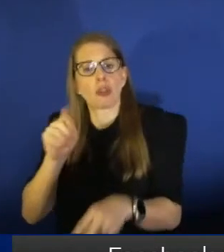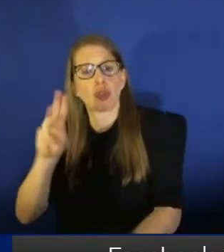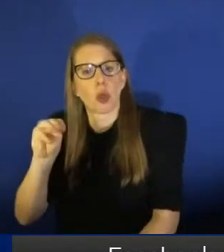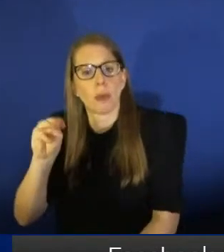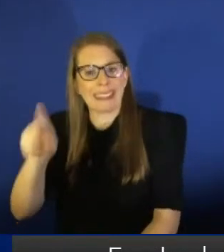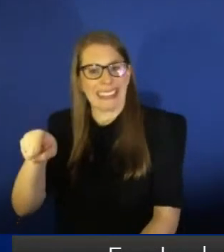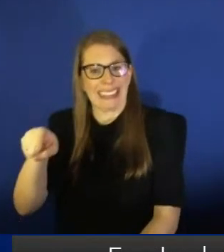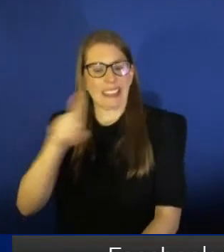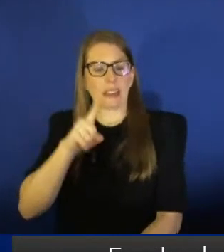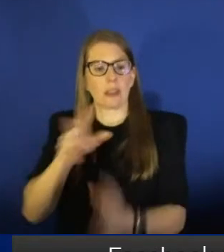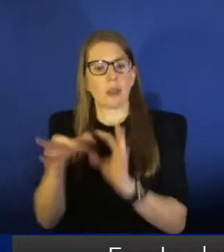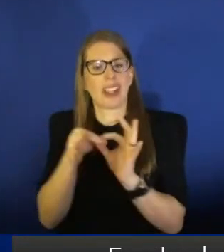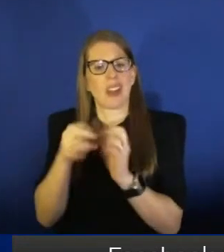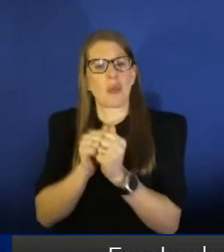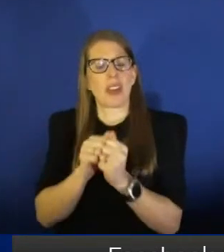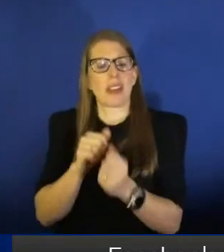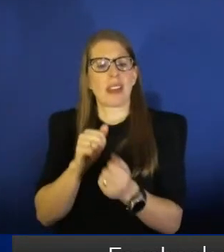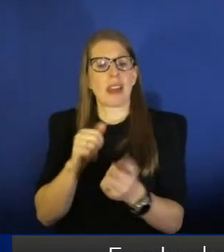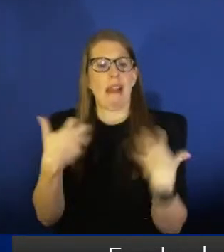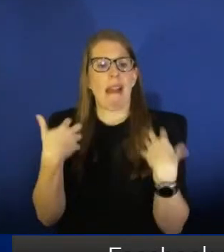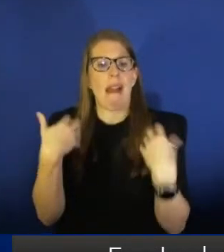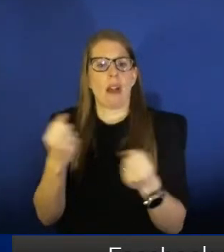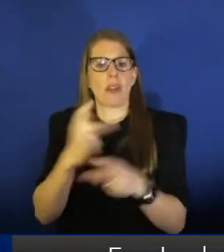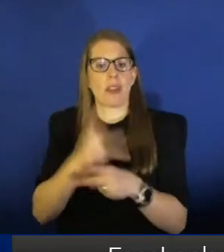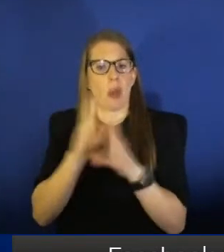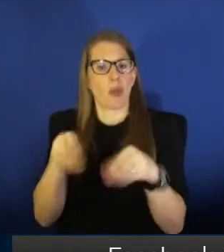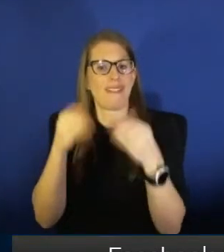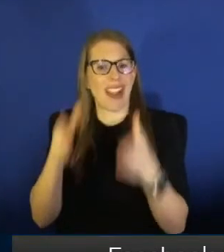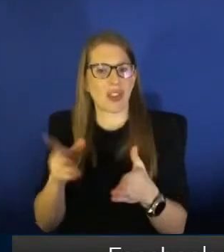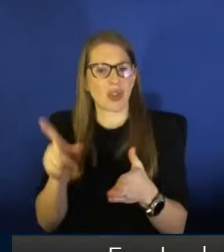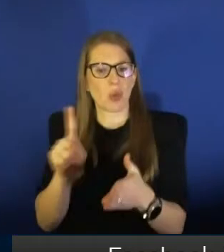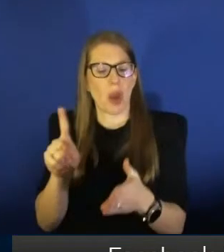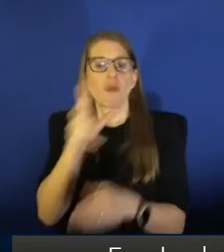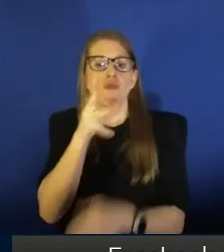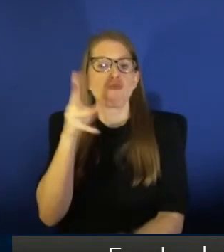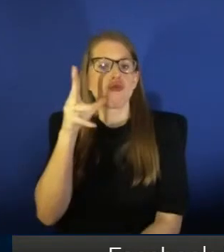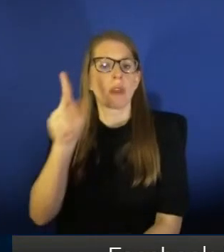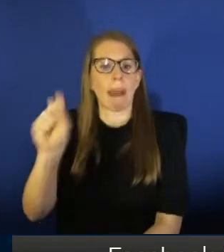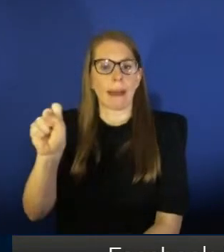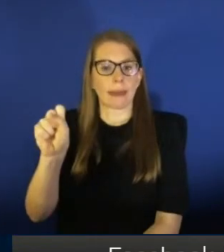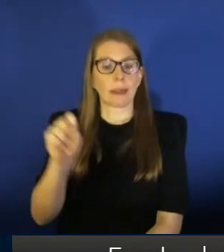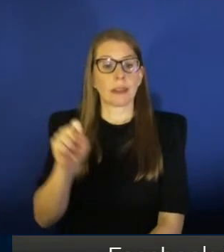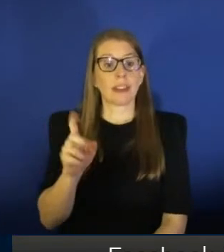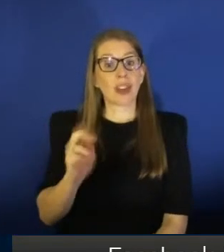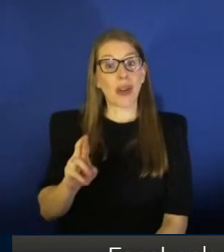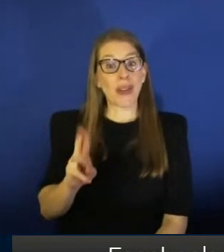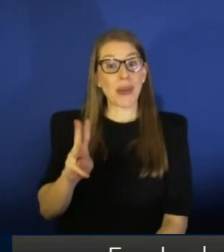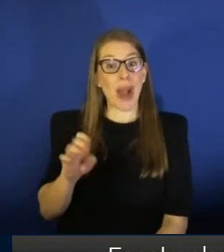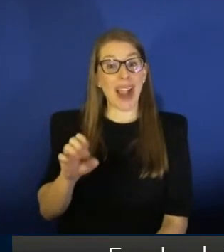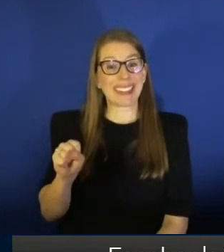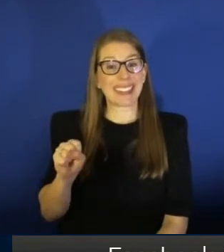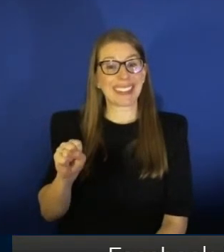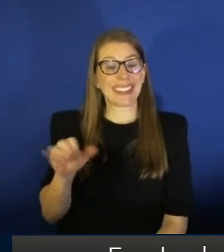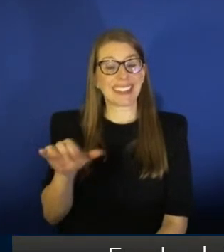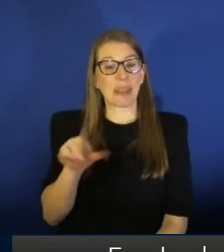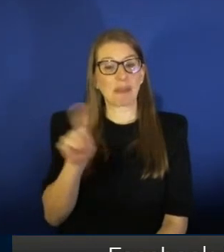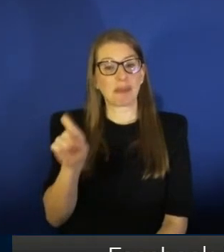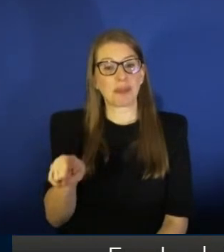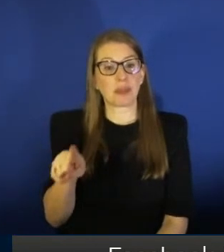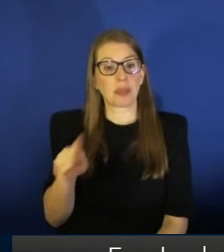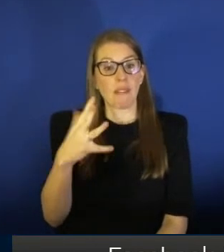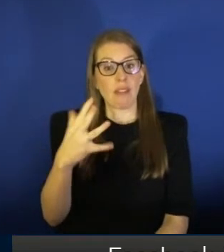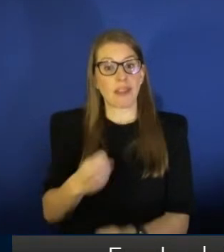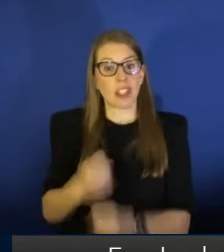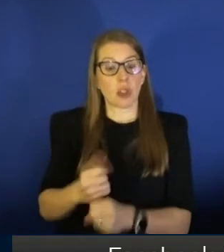healthcare providers in rural Kansas. Dr. Weis, same question to you. 5 years from now, the Kansas Center of